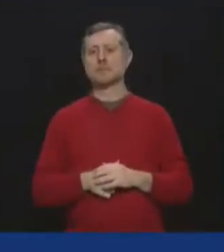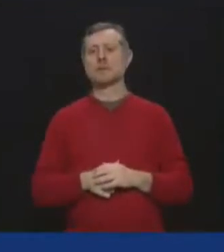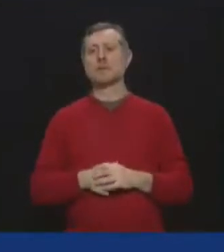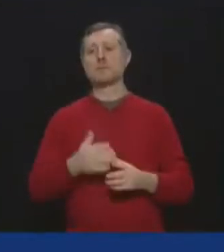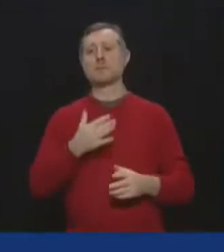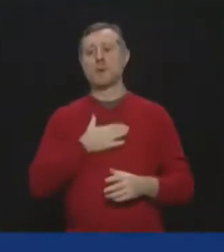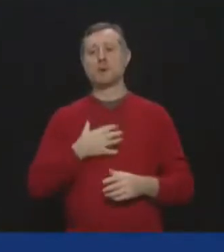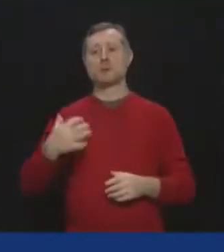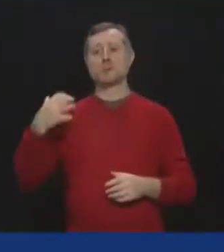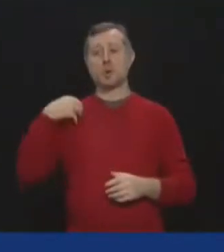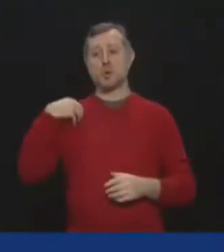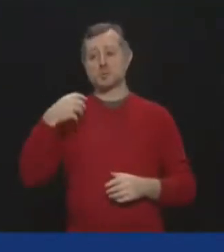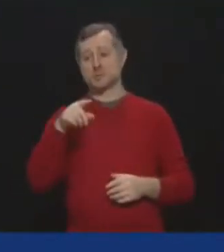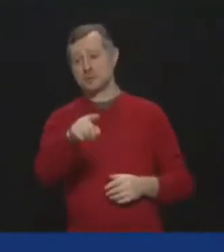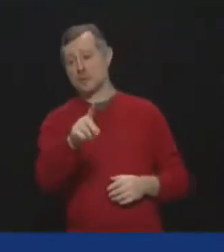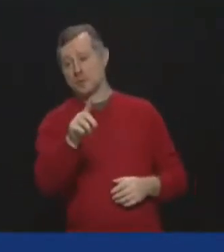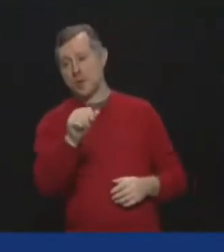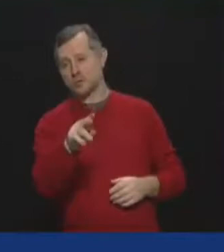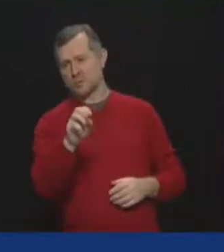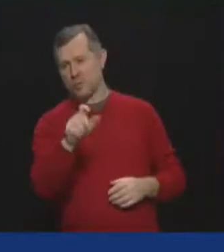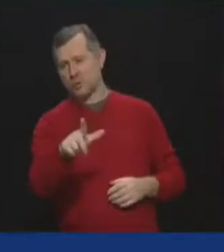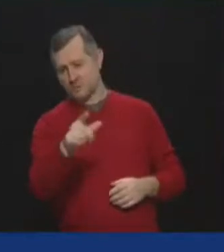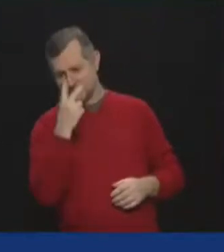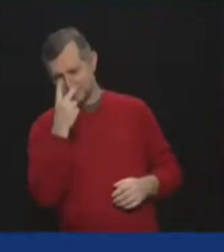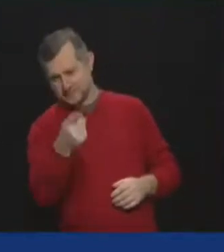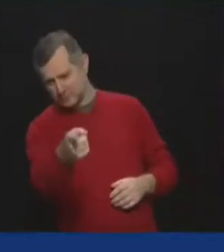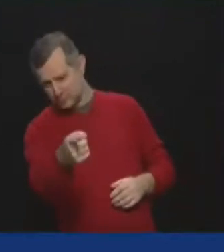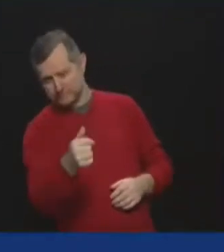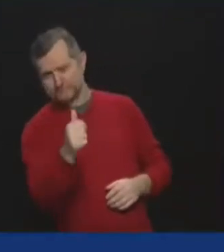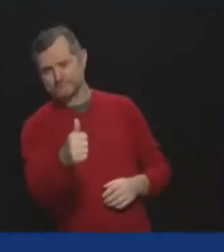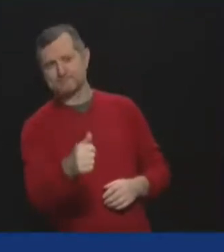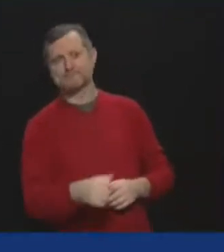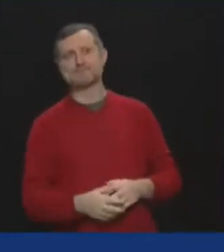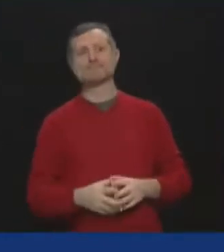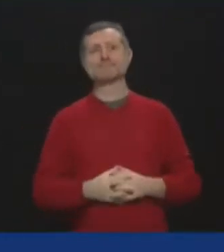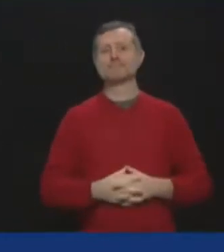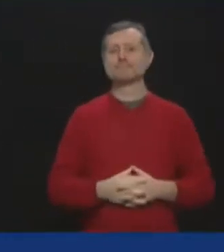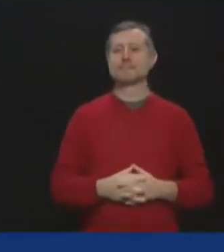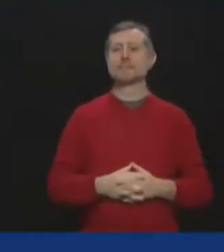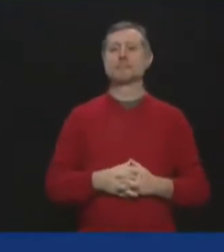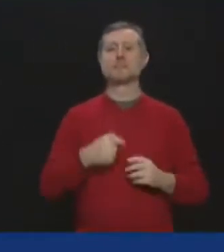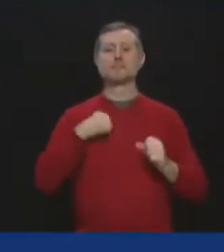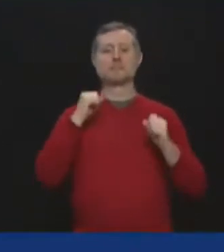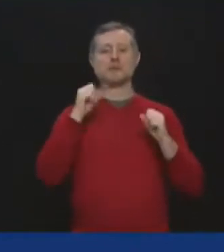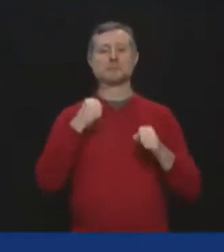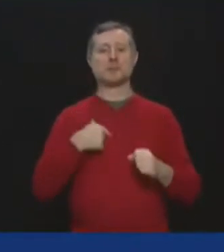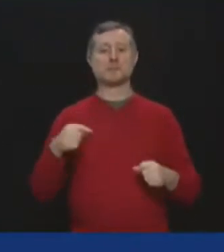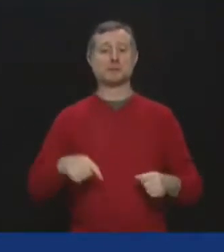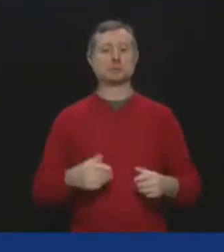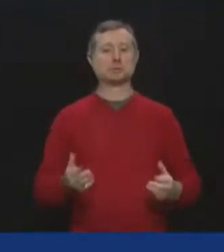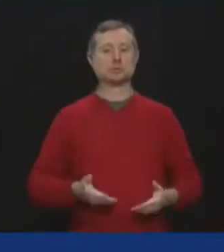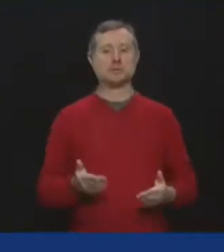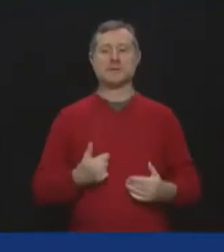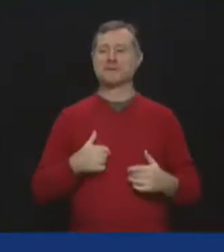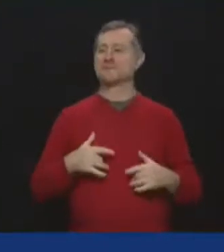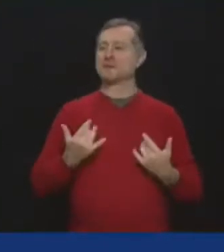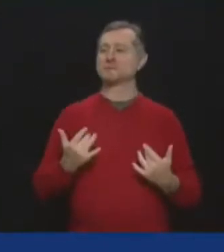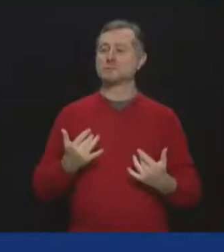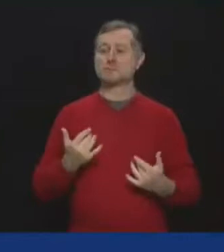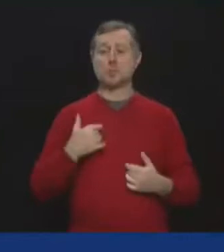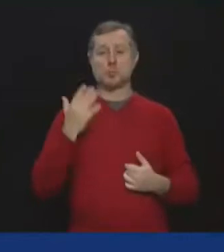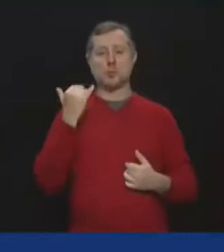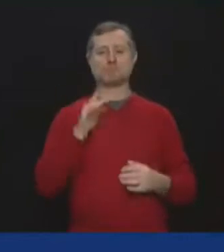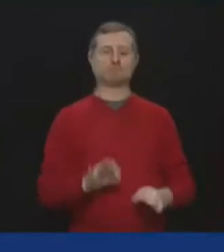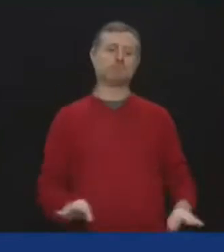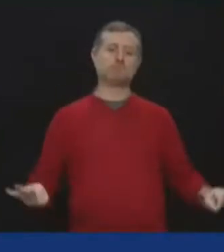Danny O'Donnell. I see you in the flag. But, you know, it's just amazing to be here. It's amazing to be at this event because this is so important. We know what's